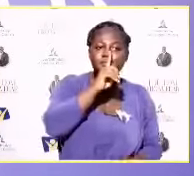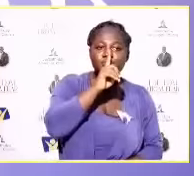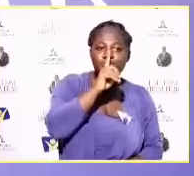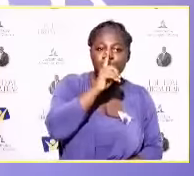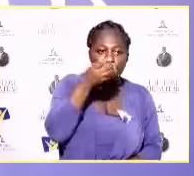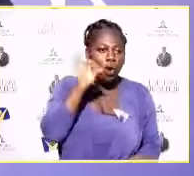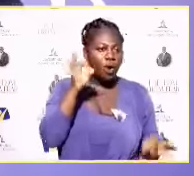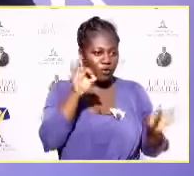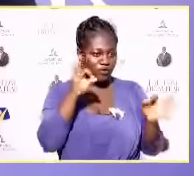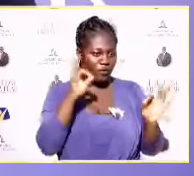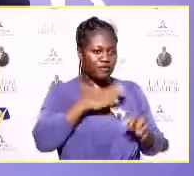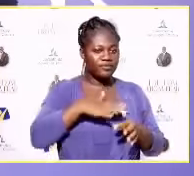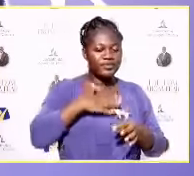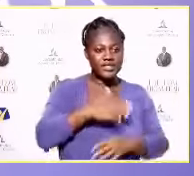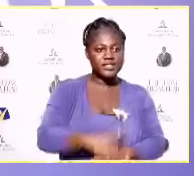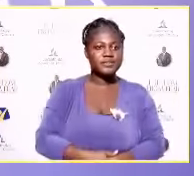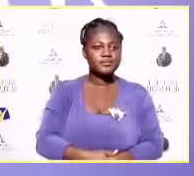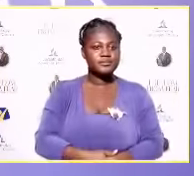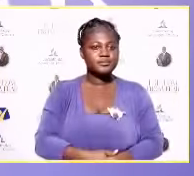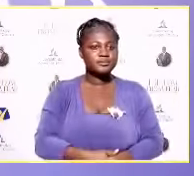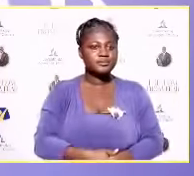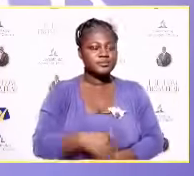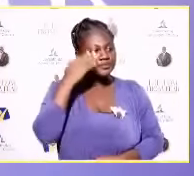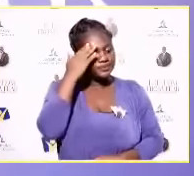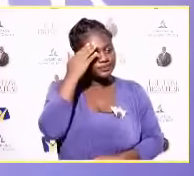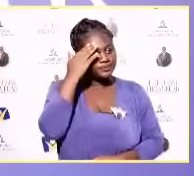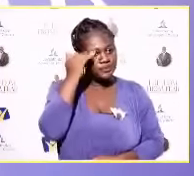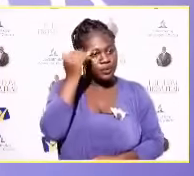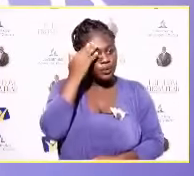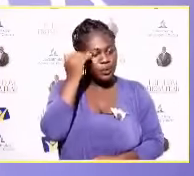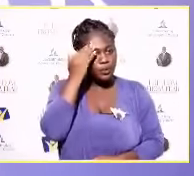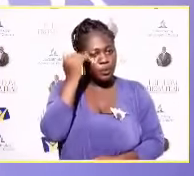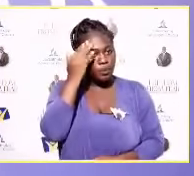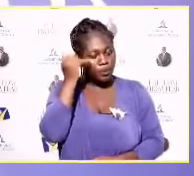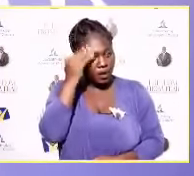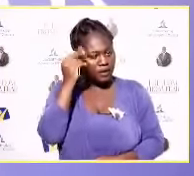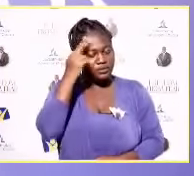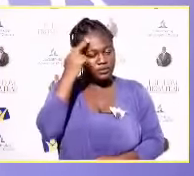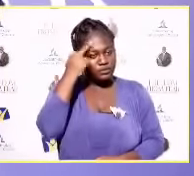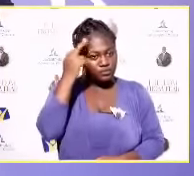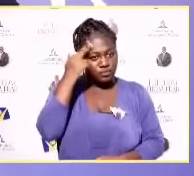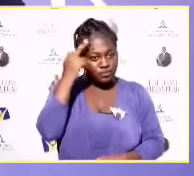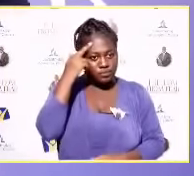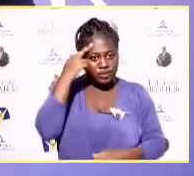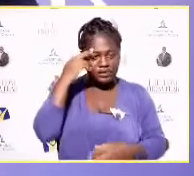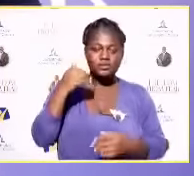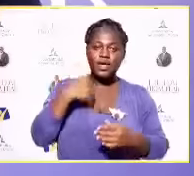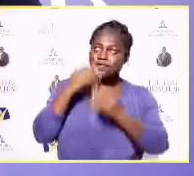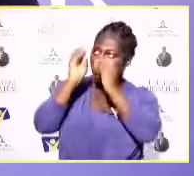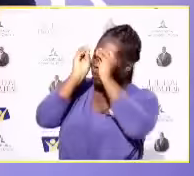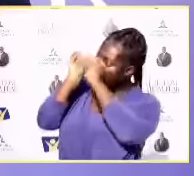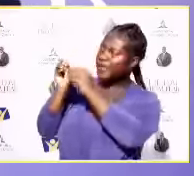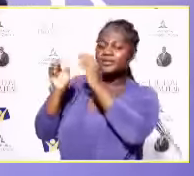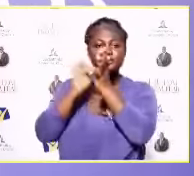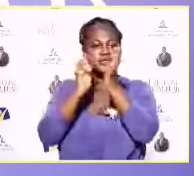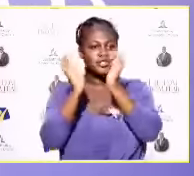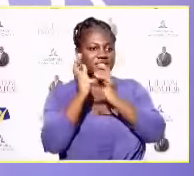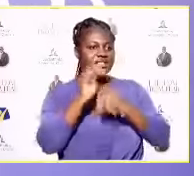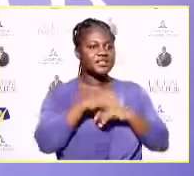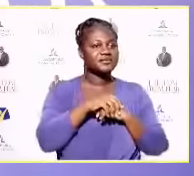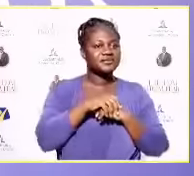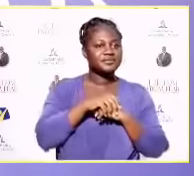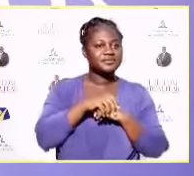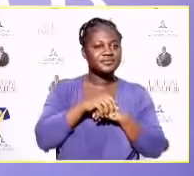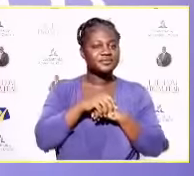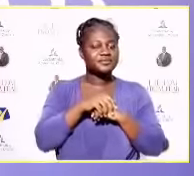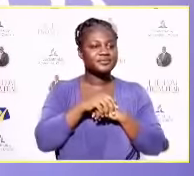off. Why? So we can have reverence in the house of God. Favor number